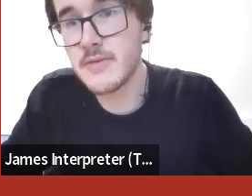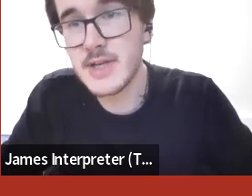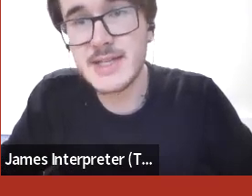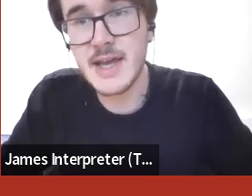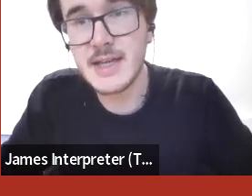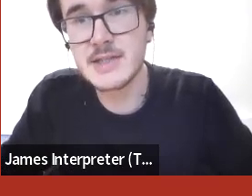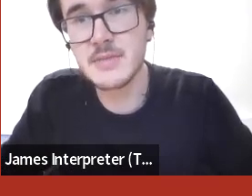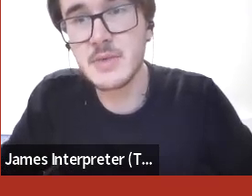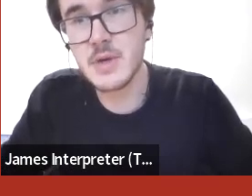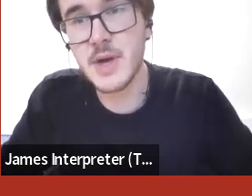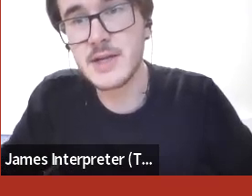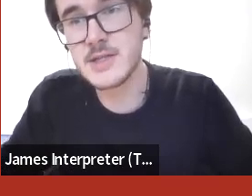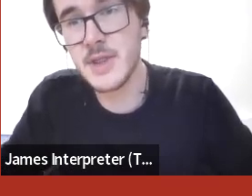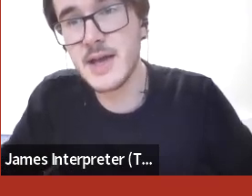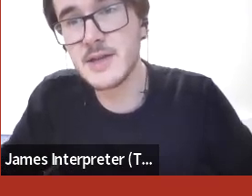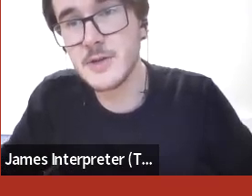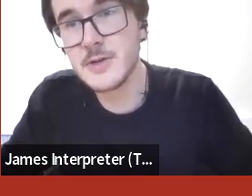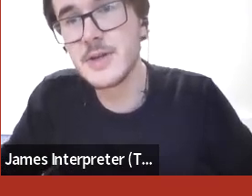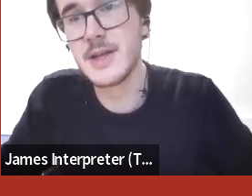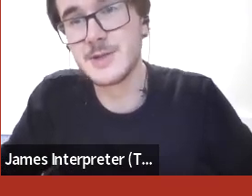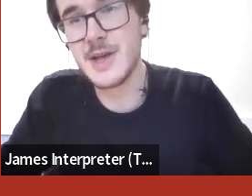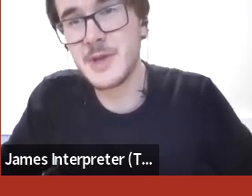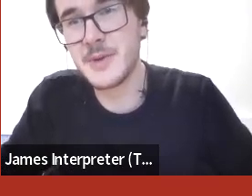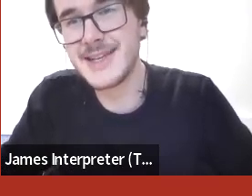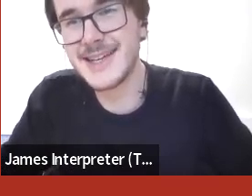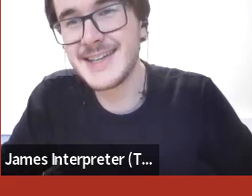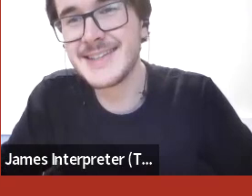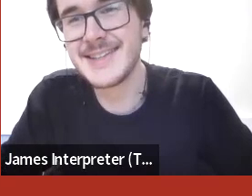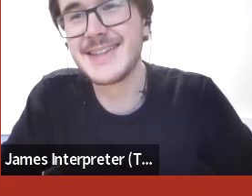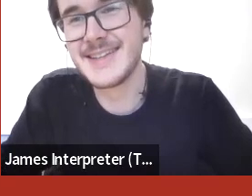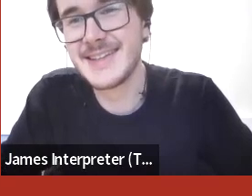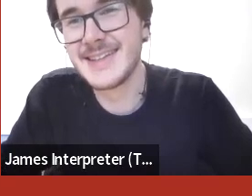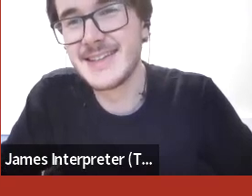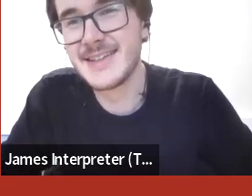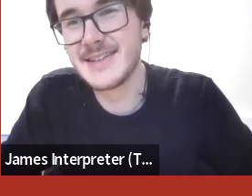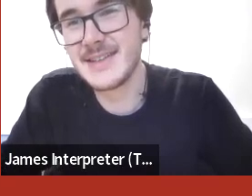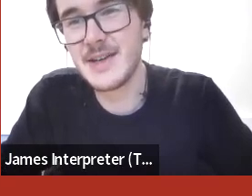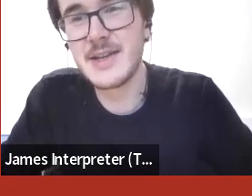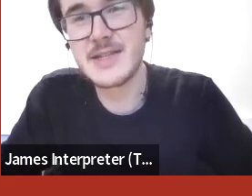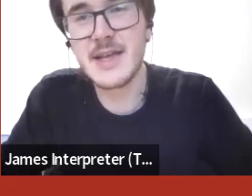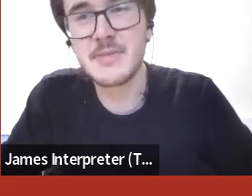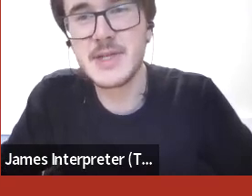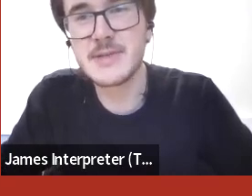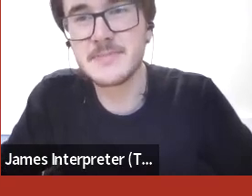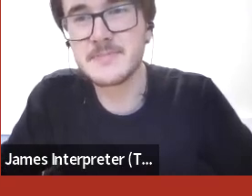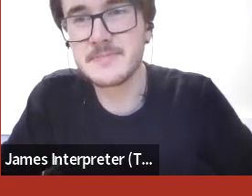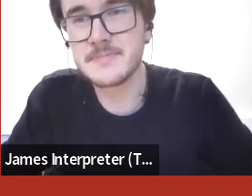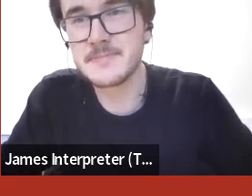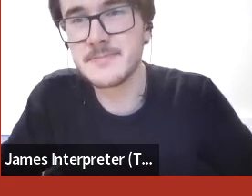Also everyday signs, I'm going to practice some of that too. So that'll be quite exciting. Next slide,